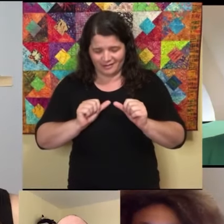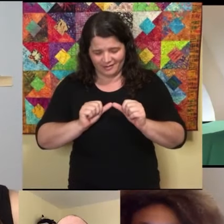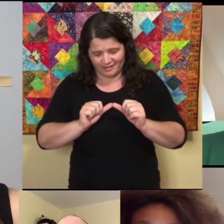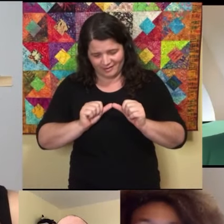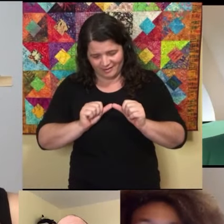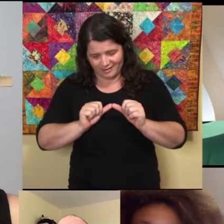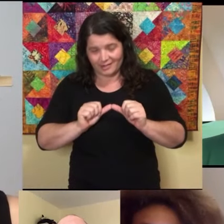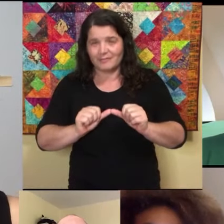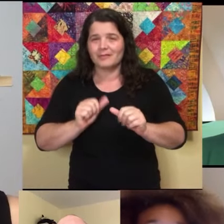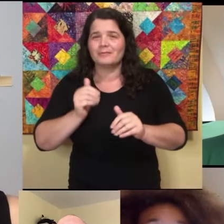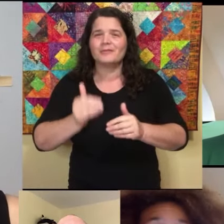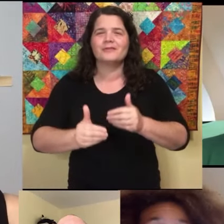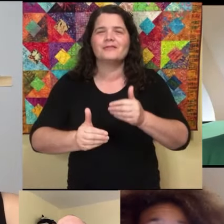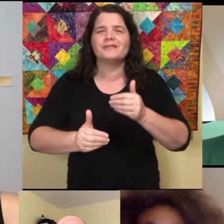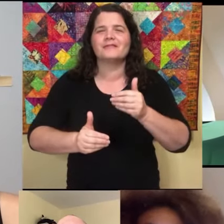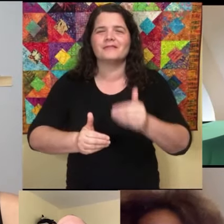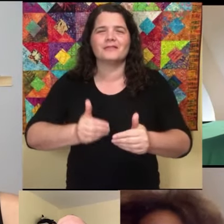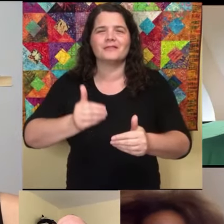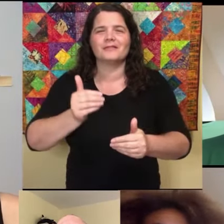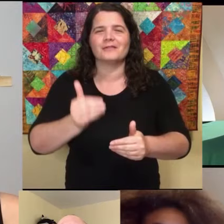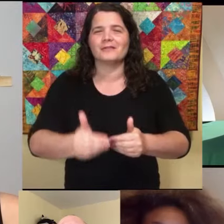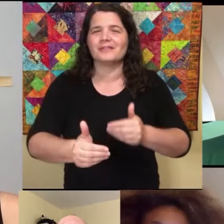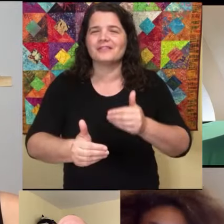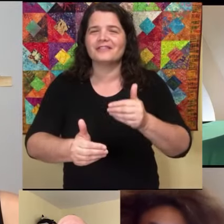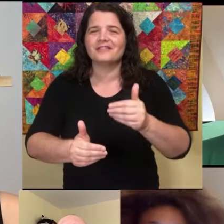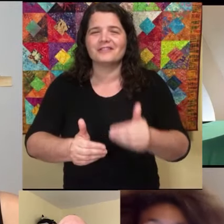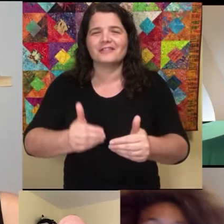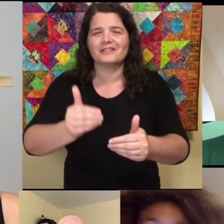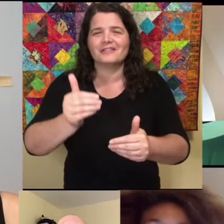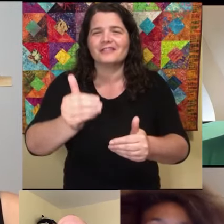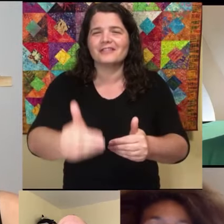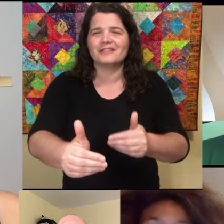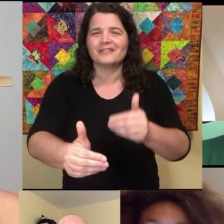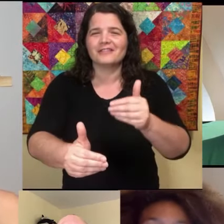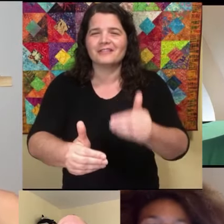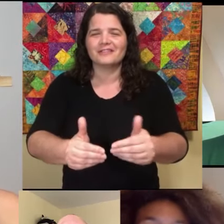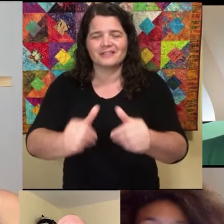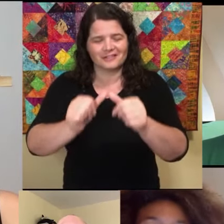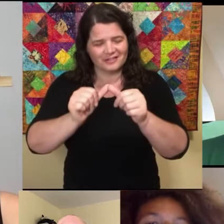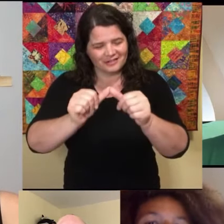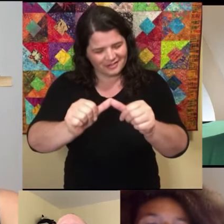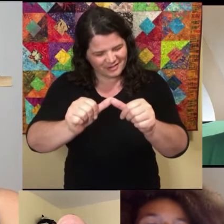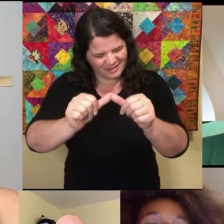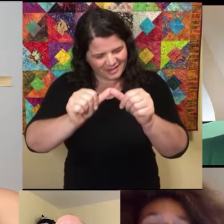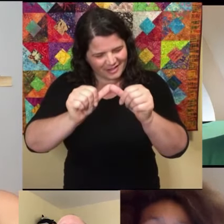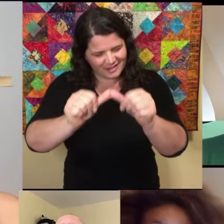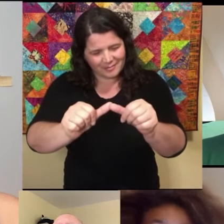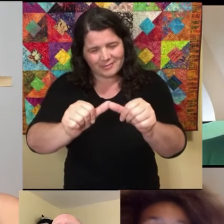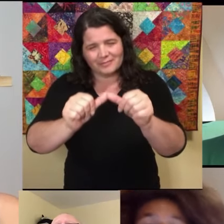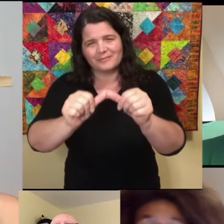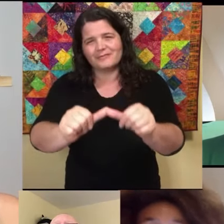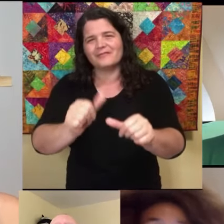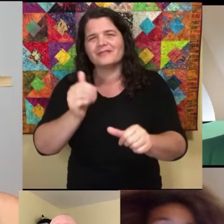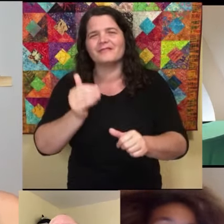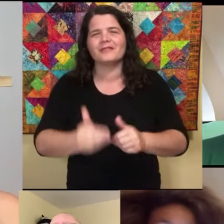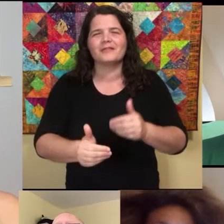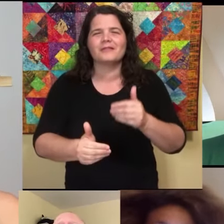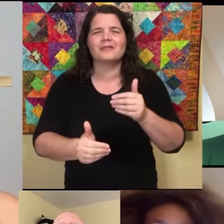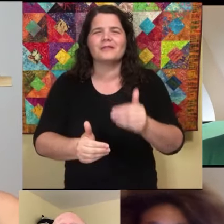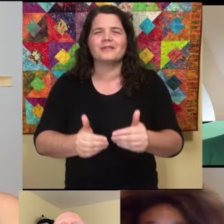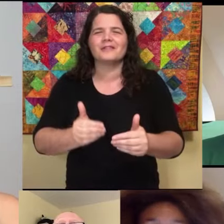Gonna keep on moving forward. keep on